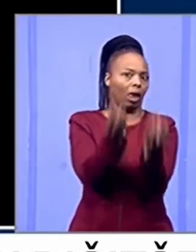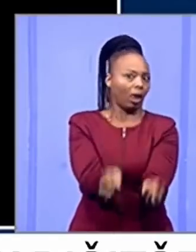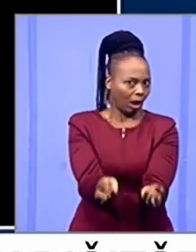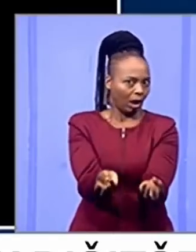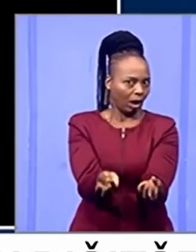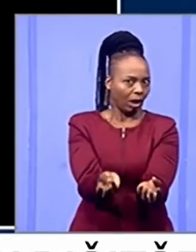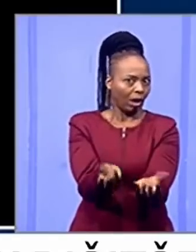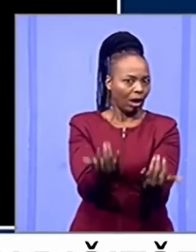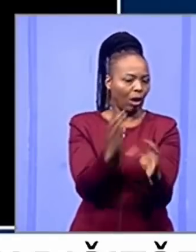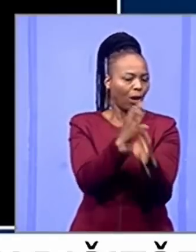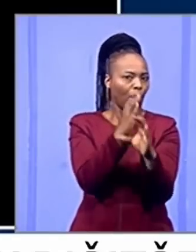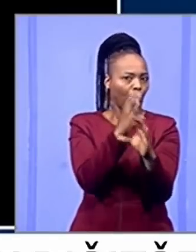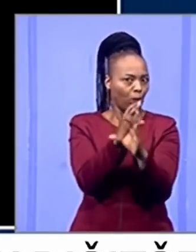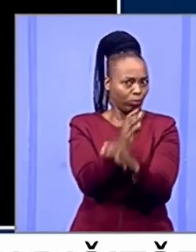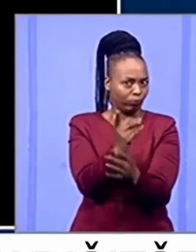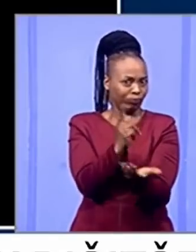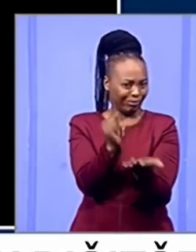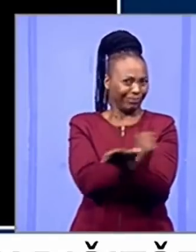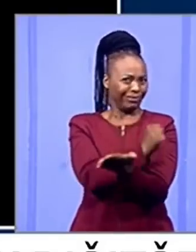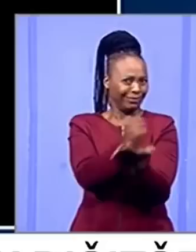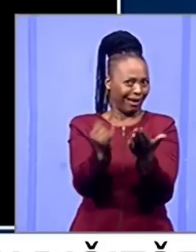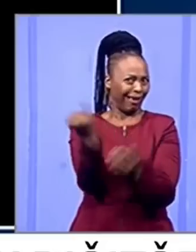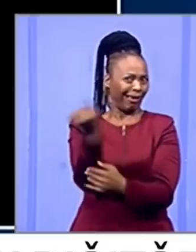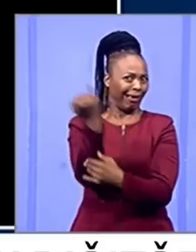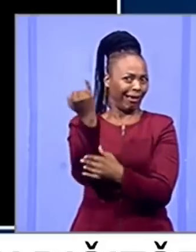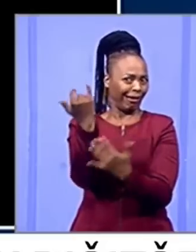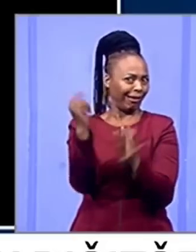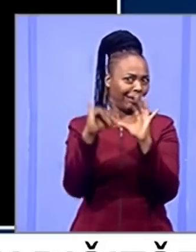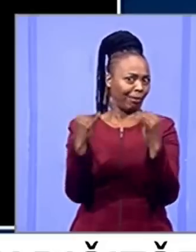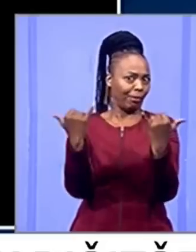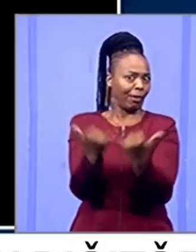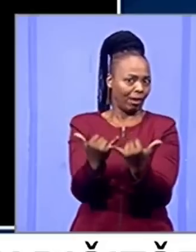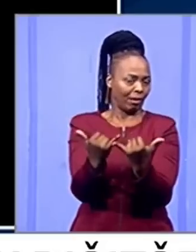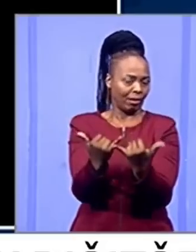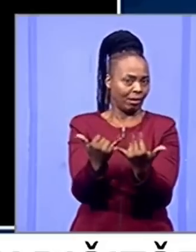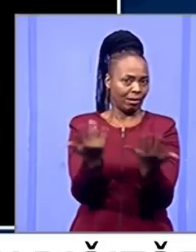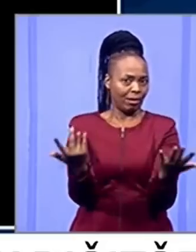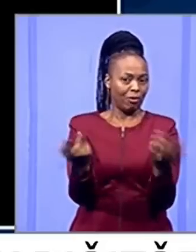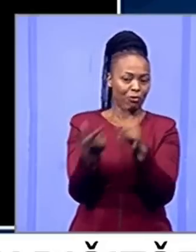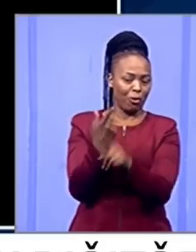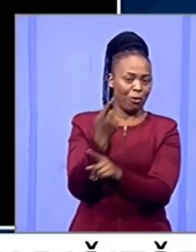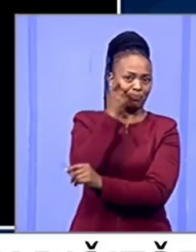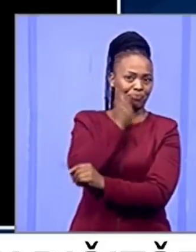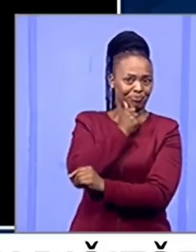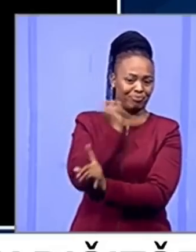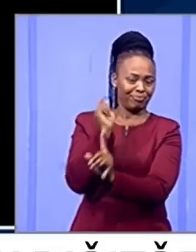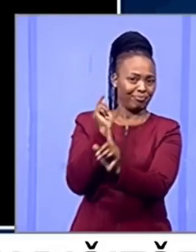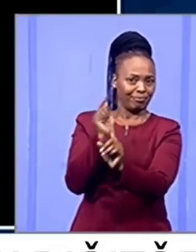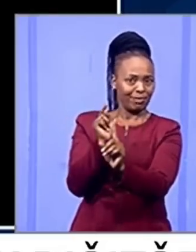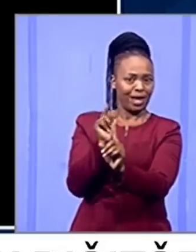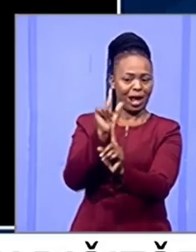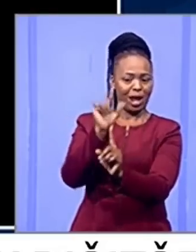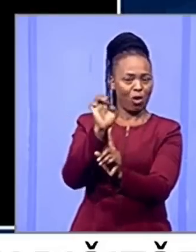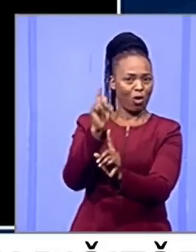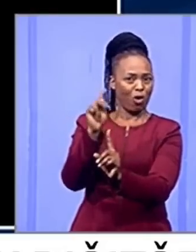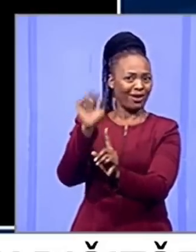was in fact registered as a company by Mr. Lukota and some other